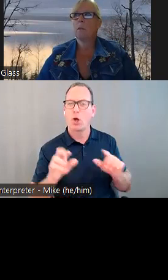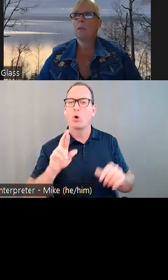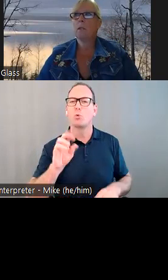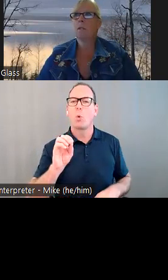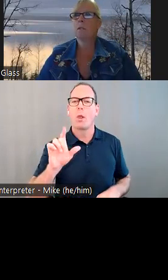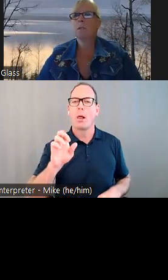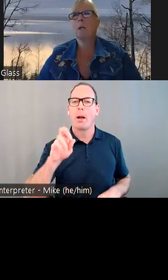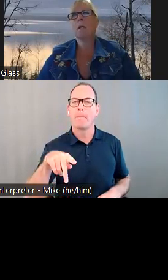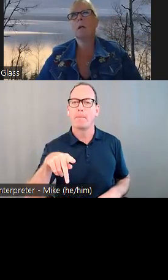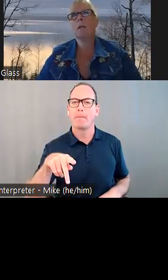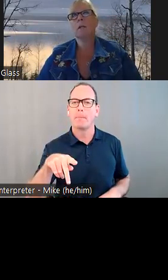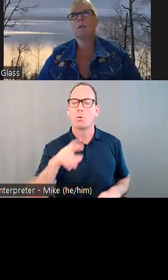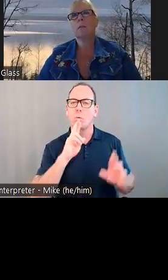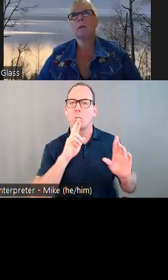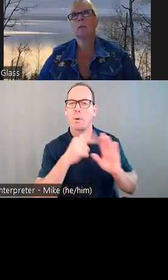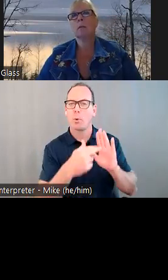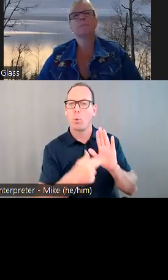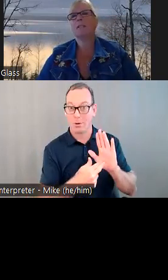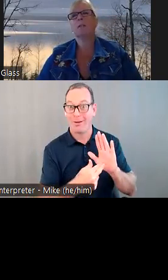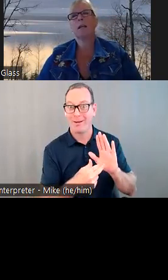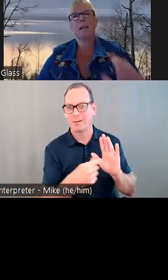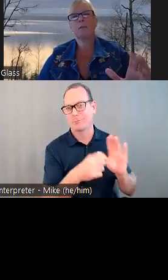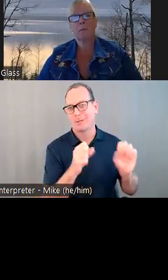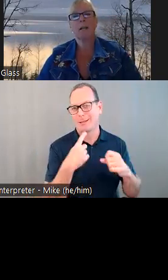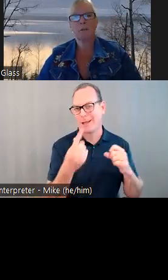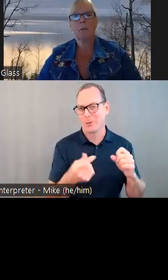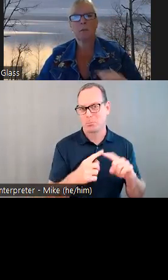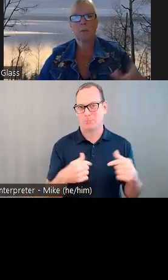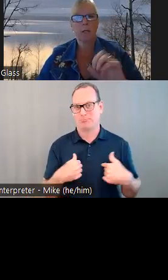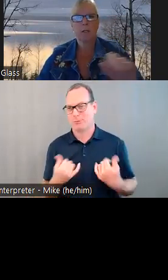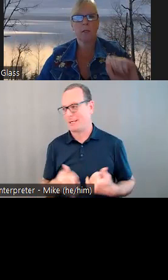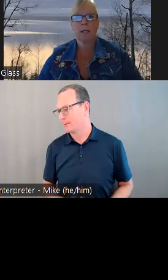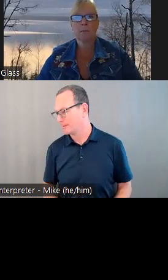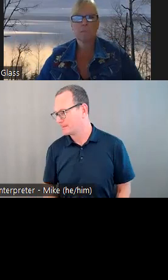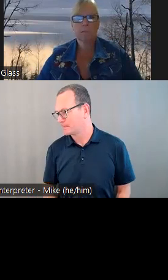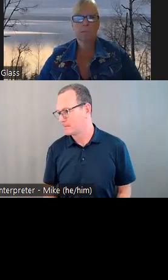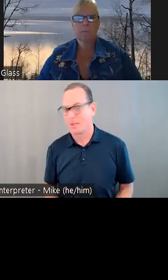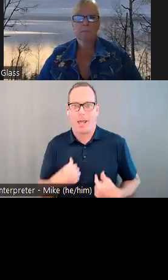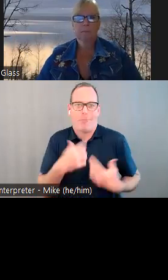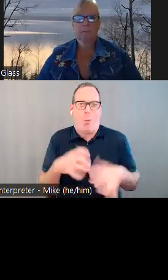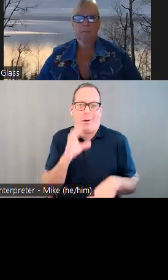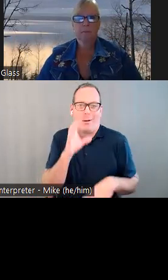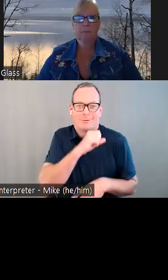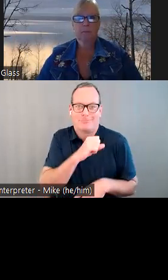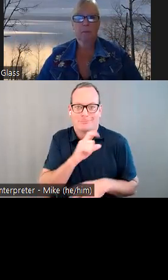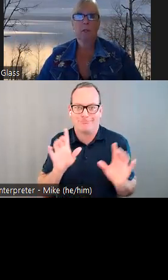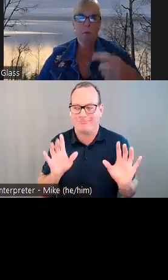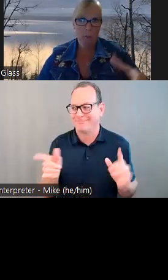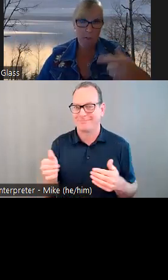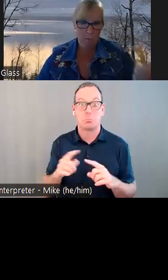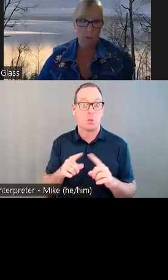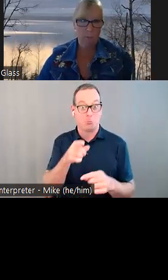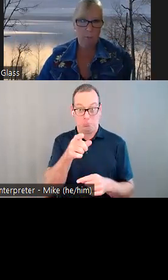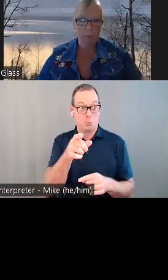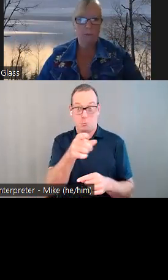I'm going to say, I think there's about, oh, you know what? I can't remember. I'd have to open up the report and I don't want to guess. But you could